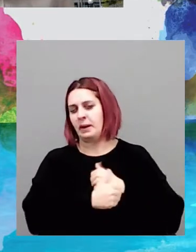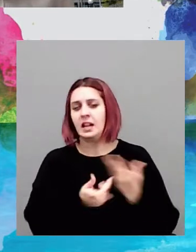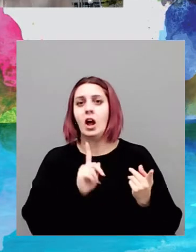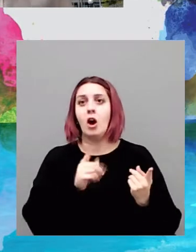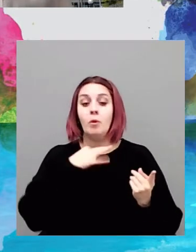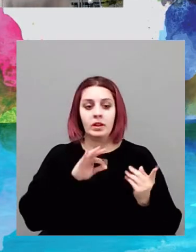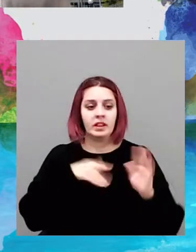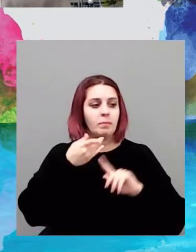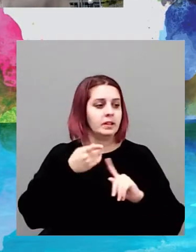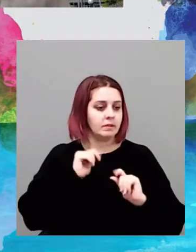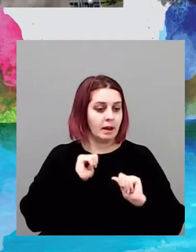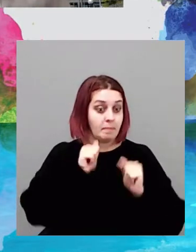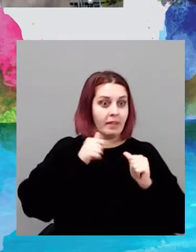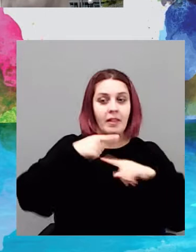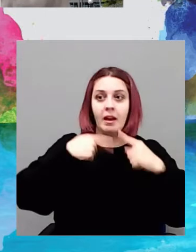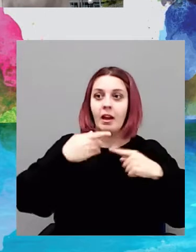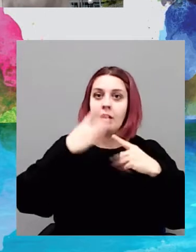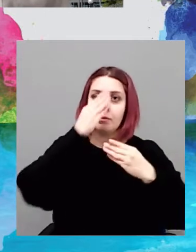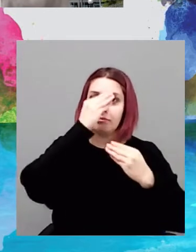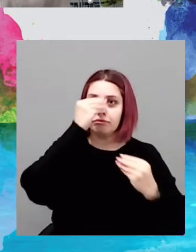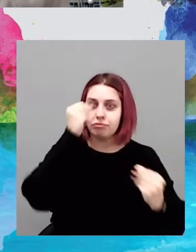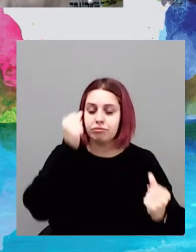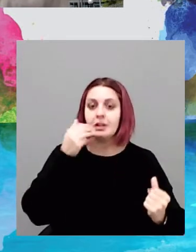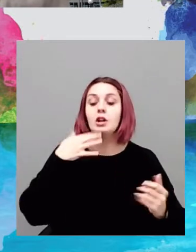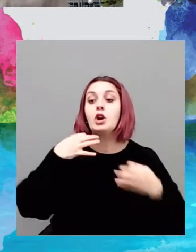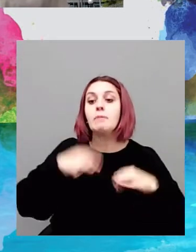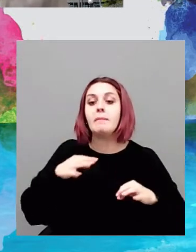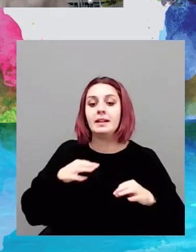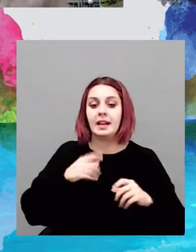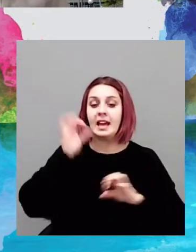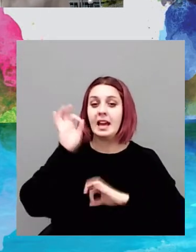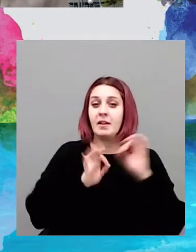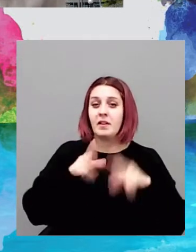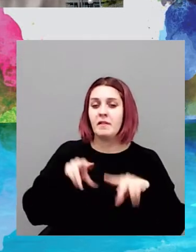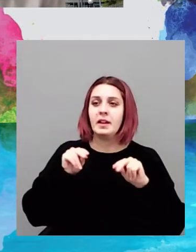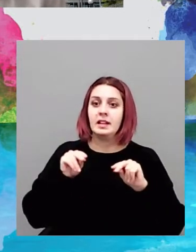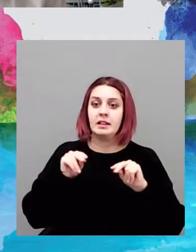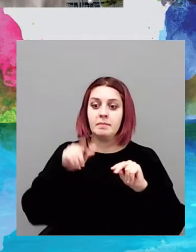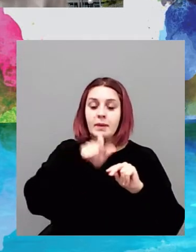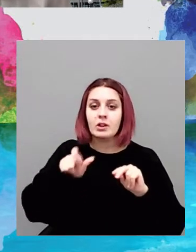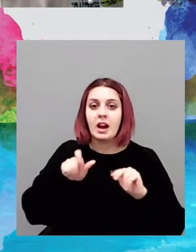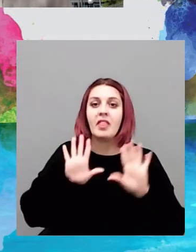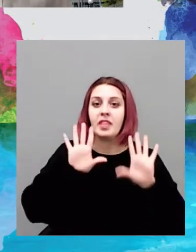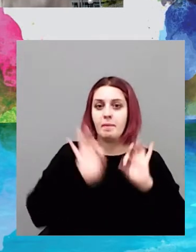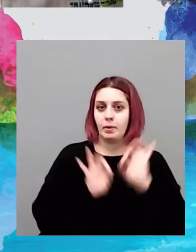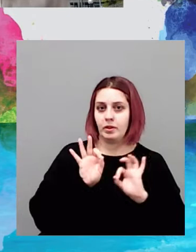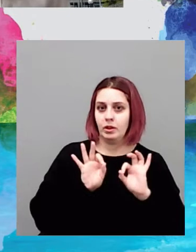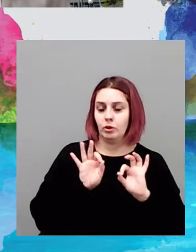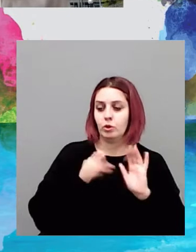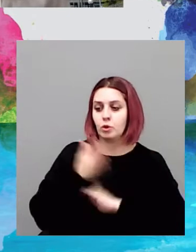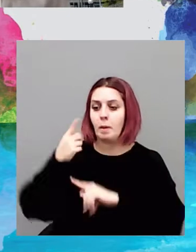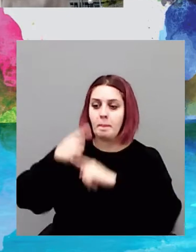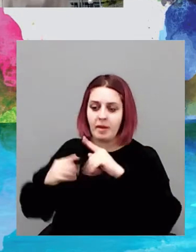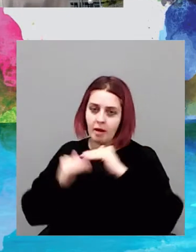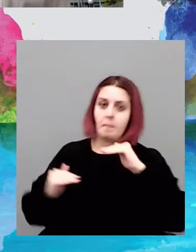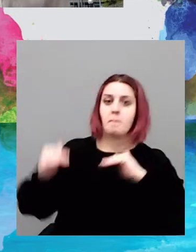it, or we don't spend much time on it. Typically, the financing is at 10%, or we're